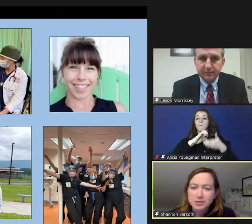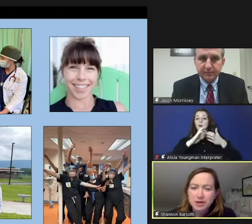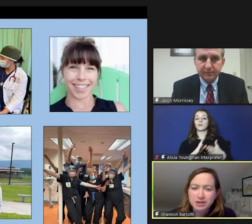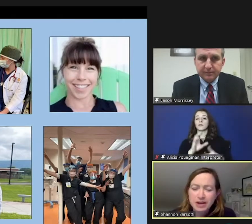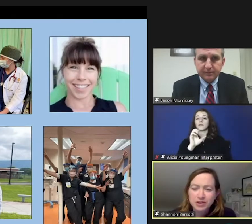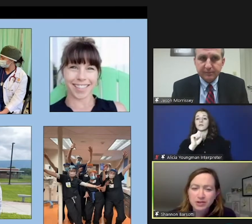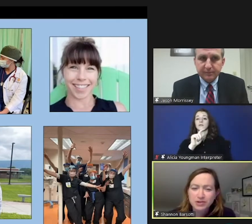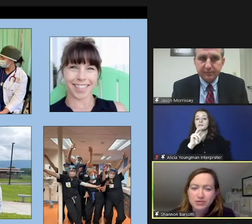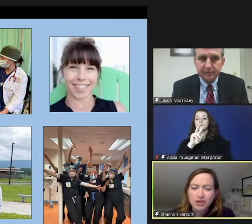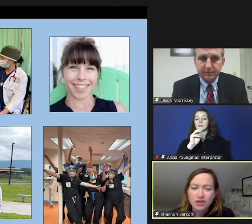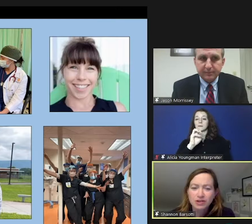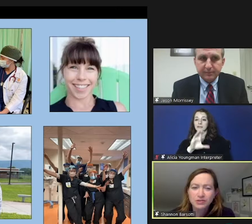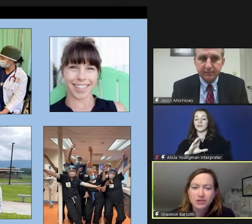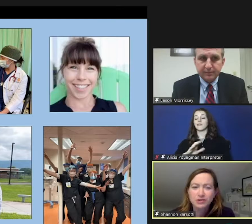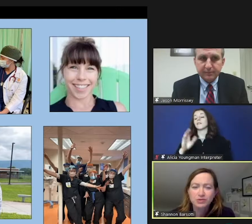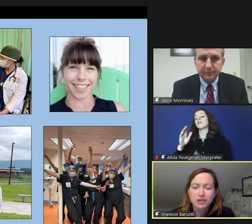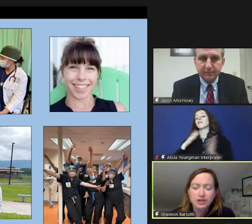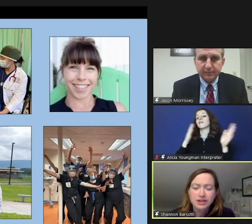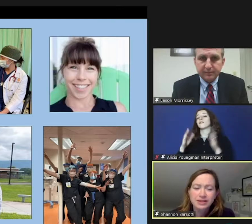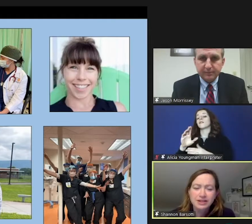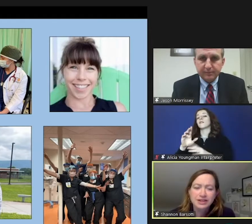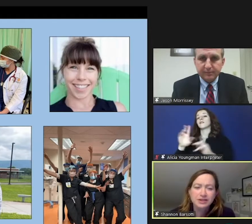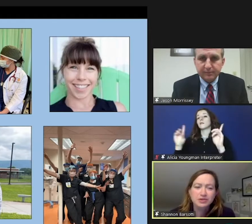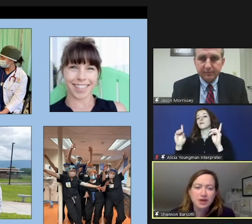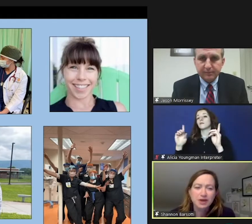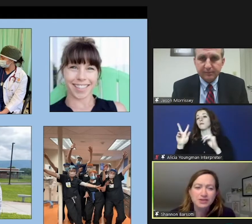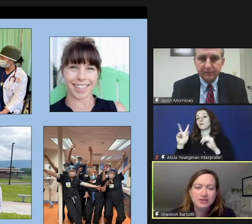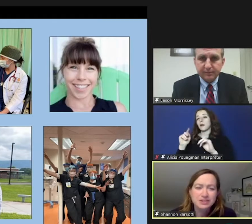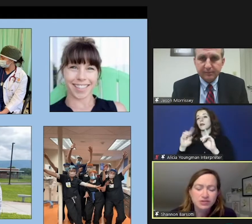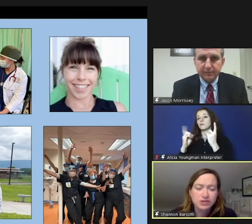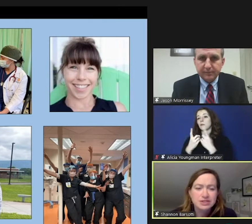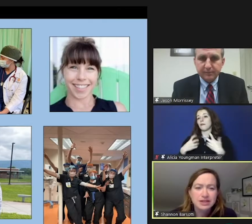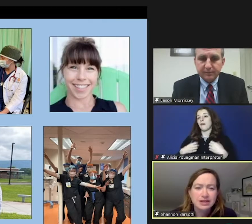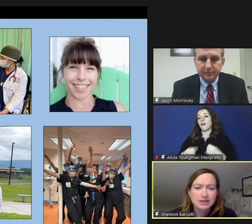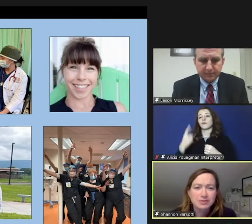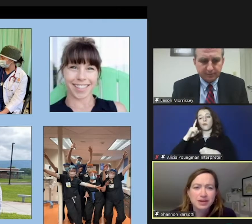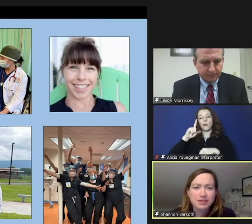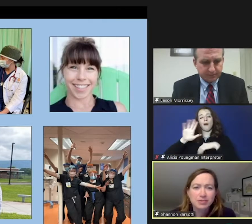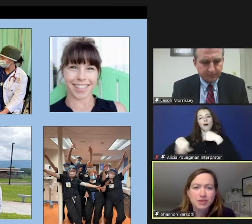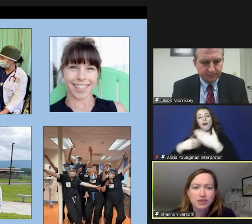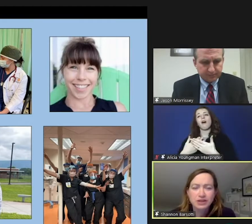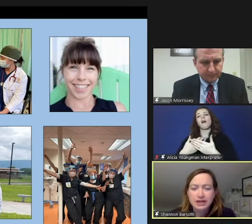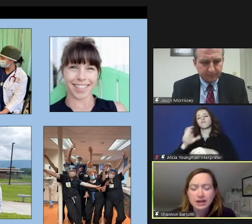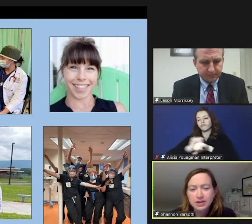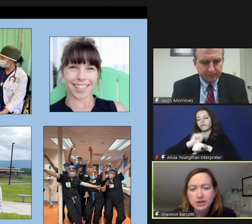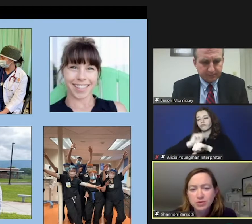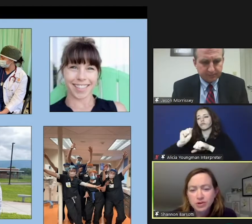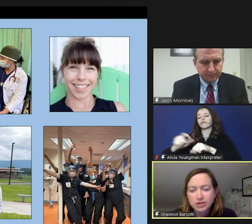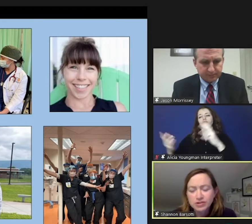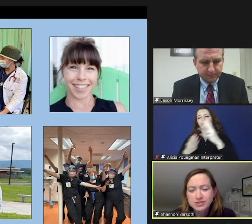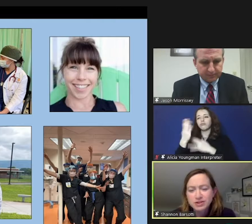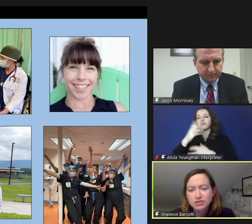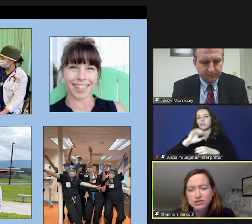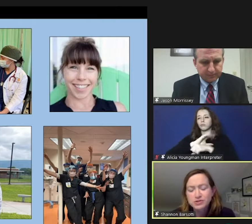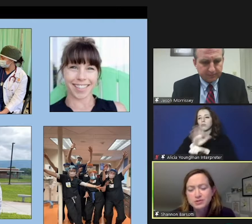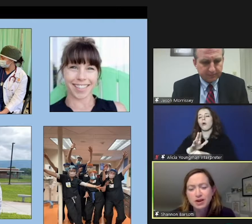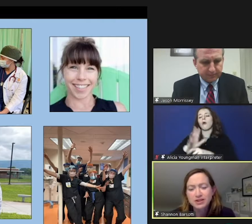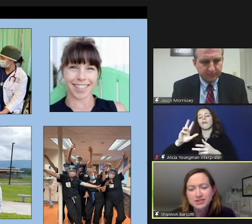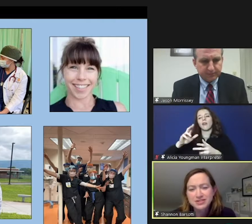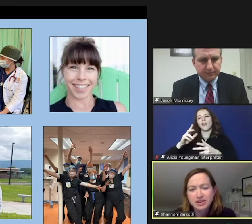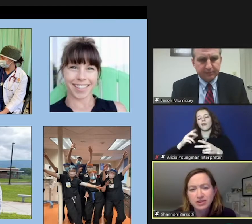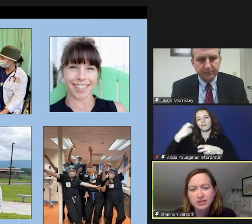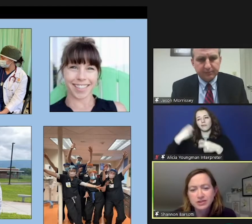the Vermont Department of Health for all of their good work throughout this difficult time. Our frontline healthcare workers, our